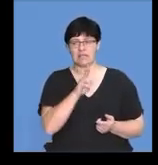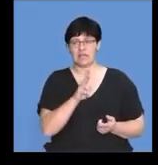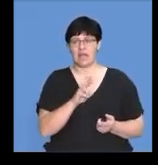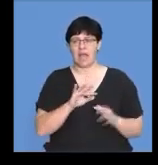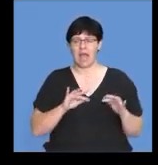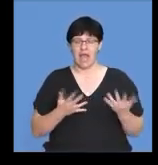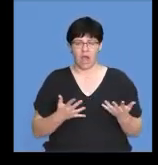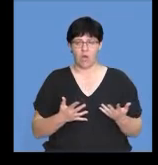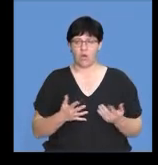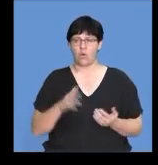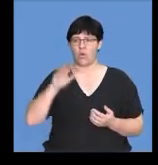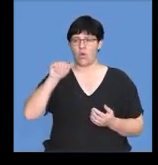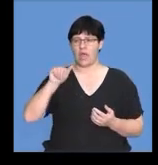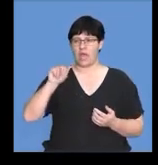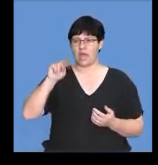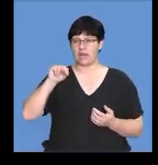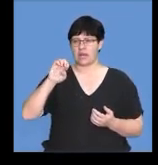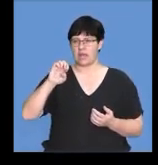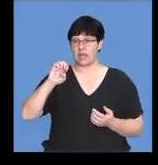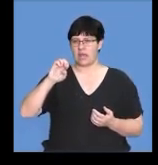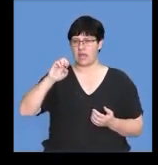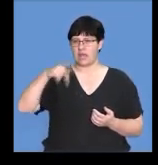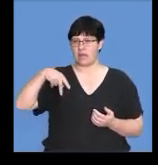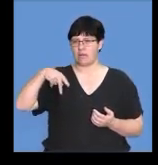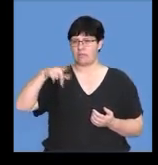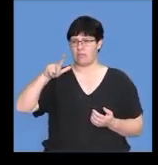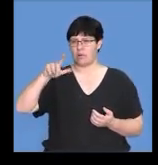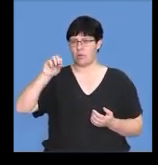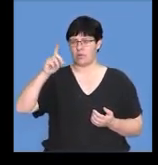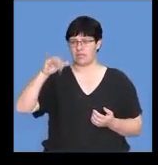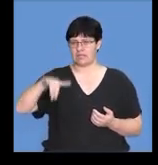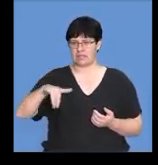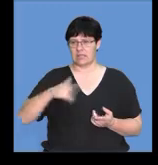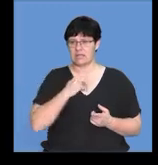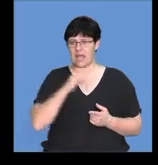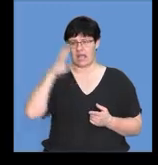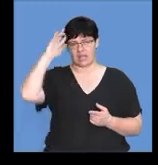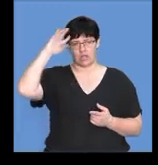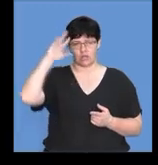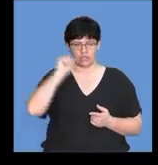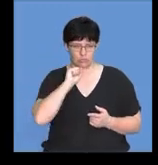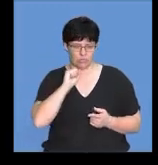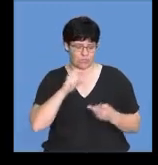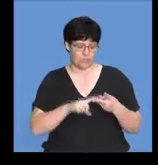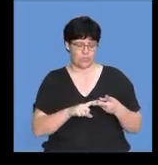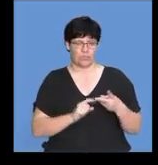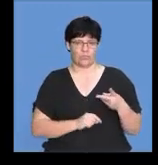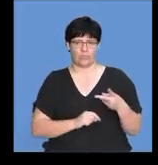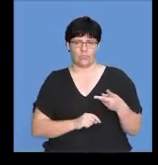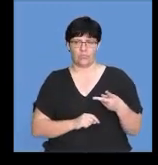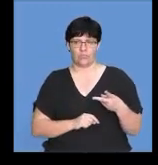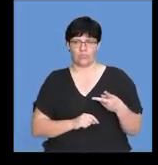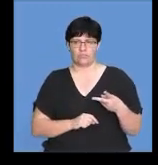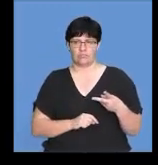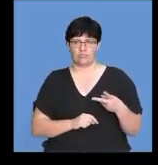how aneuploidy results in conditions such as Down syndrome, where there is